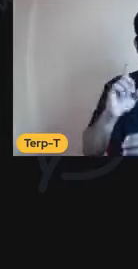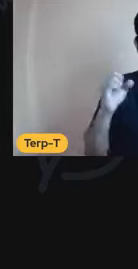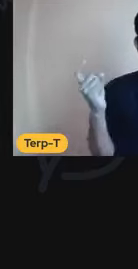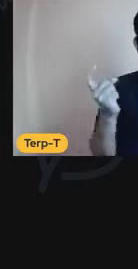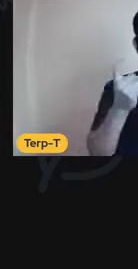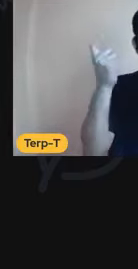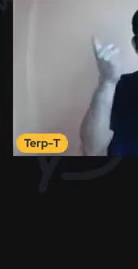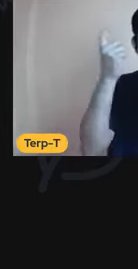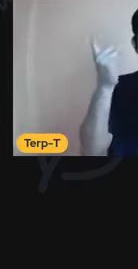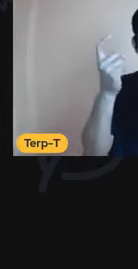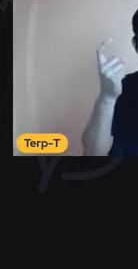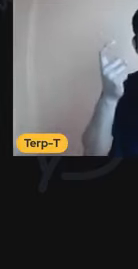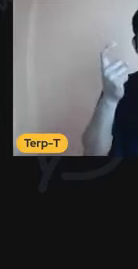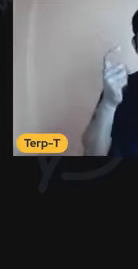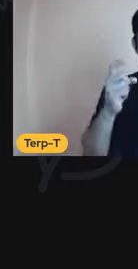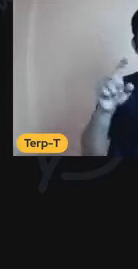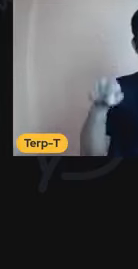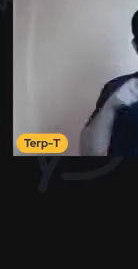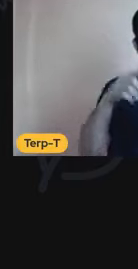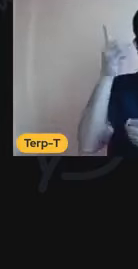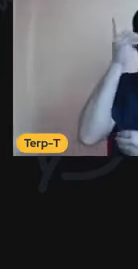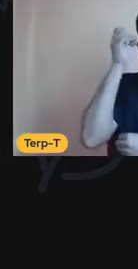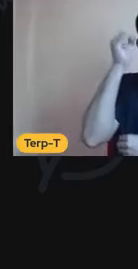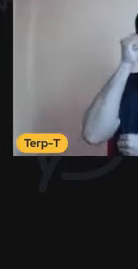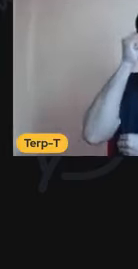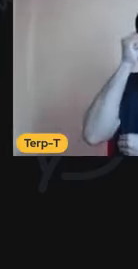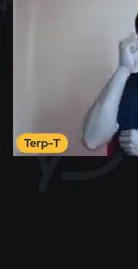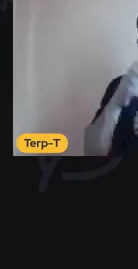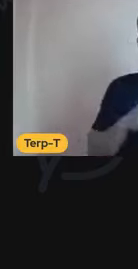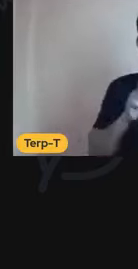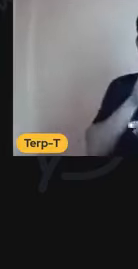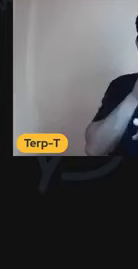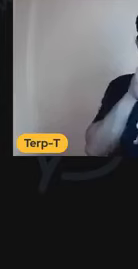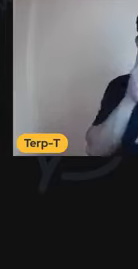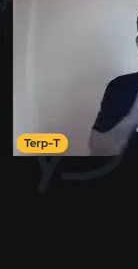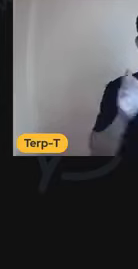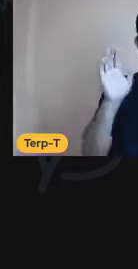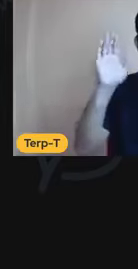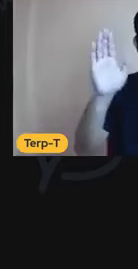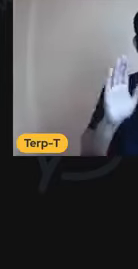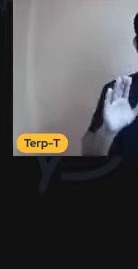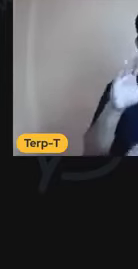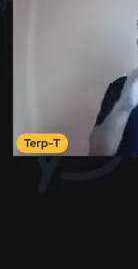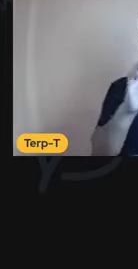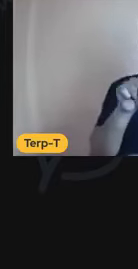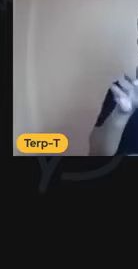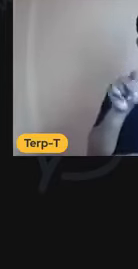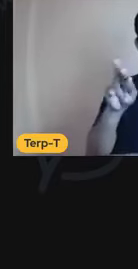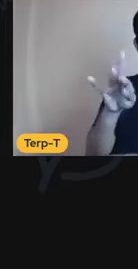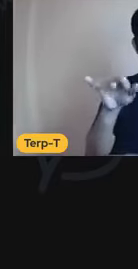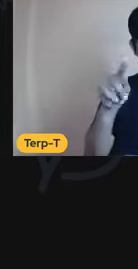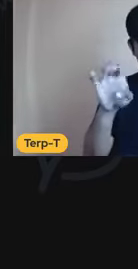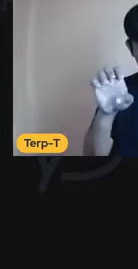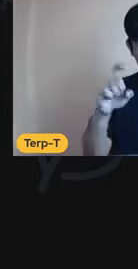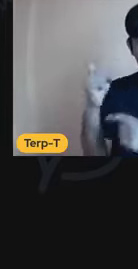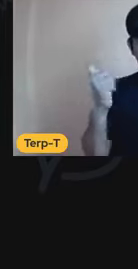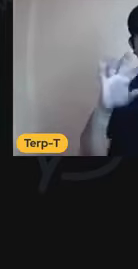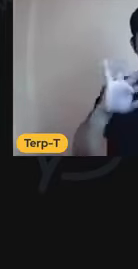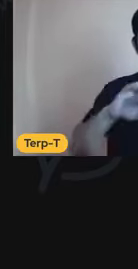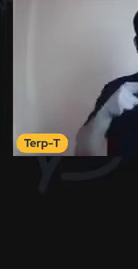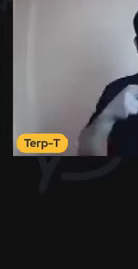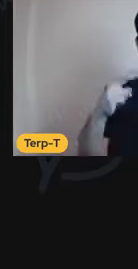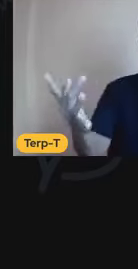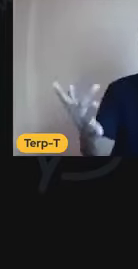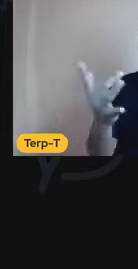in the extra chromosomes means. And it's pretty amazing that the word celebrate has literally meaning and connects with it.